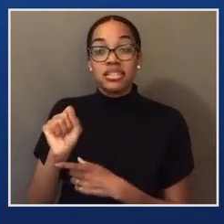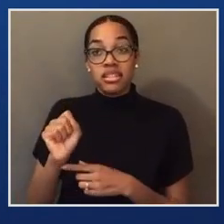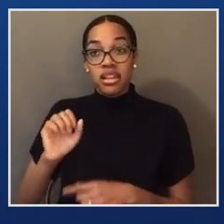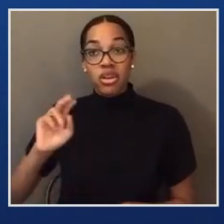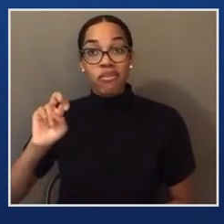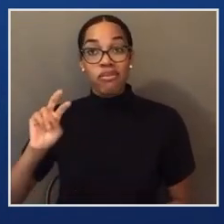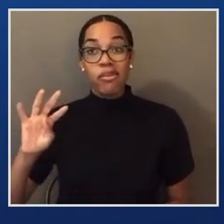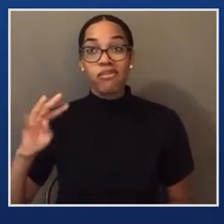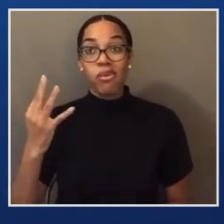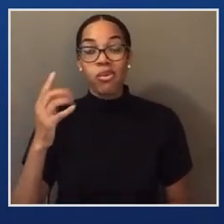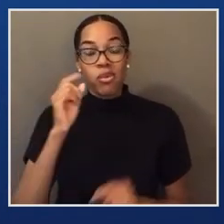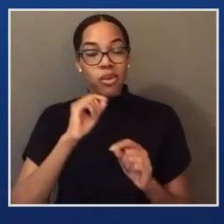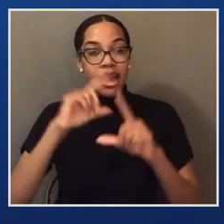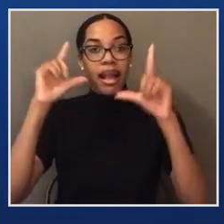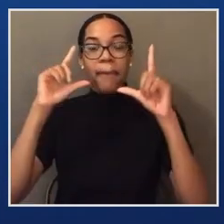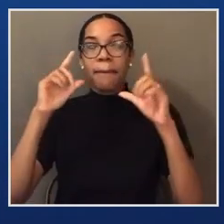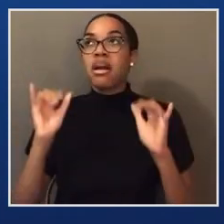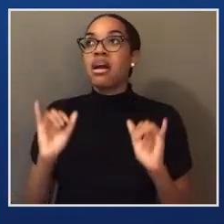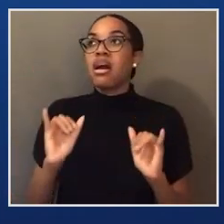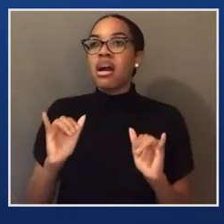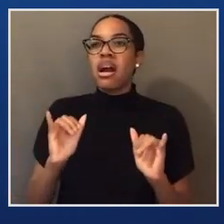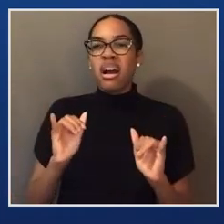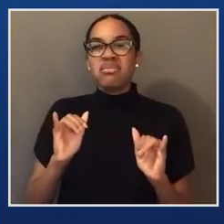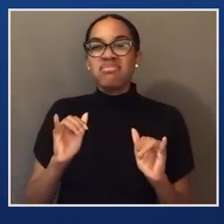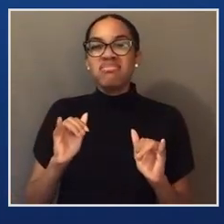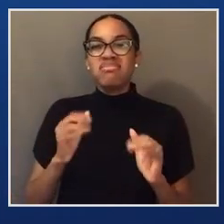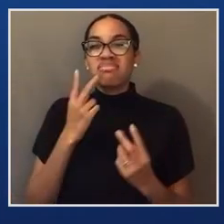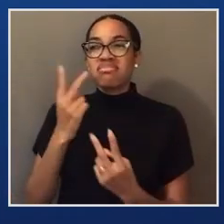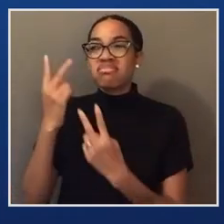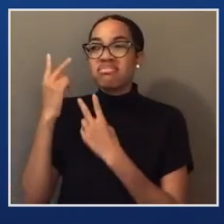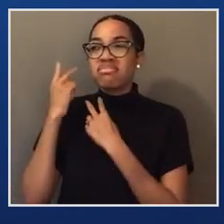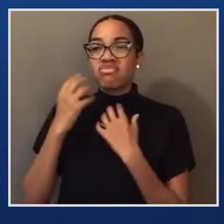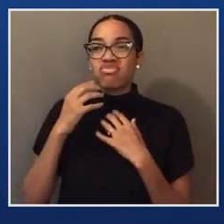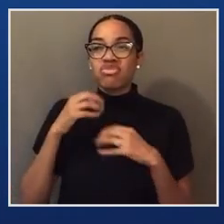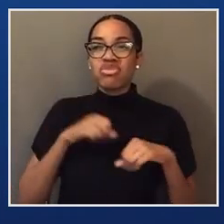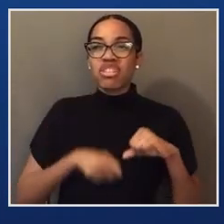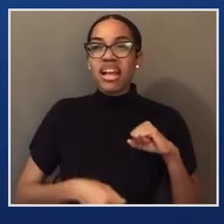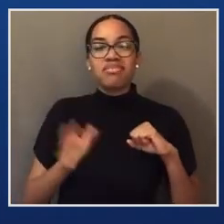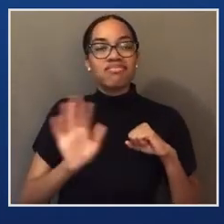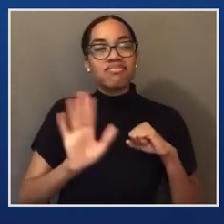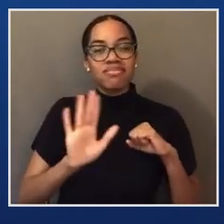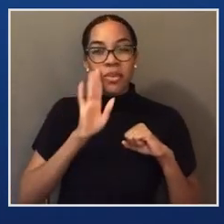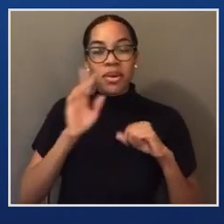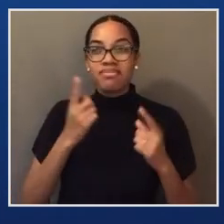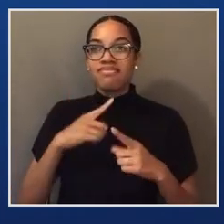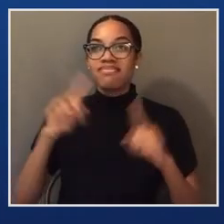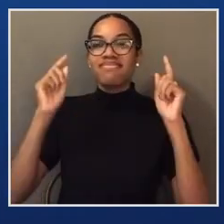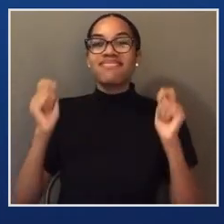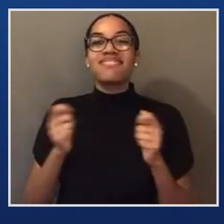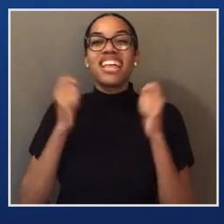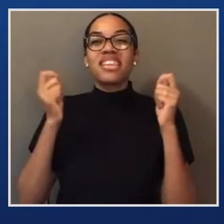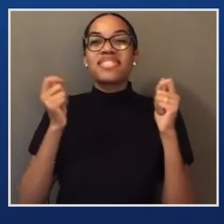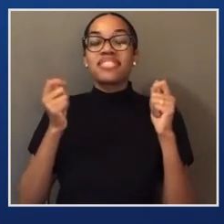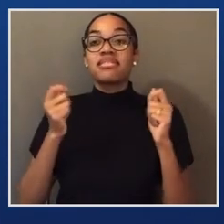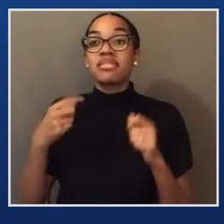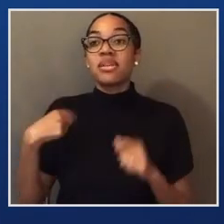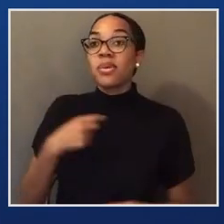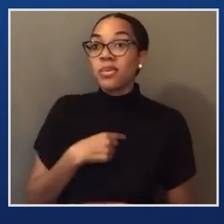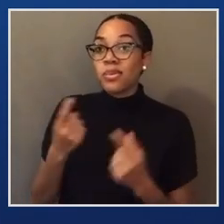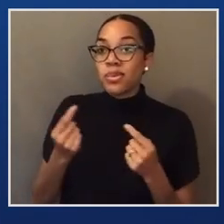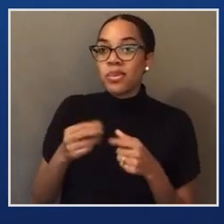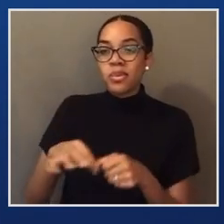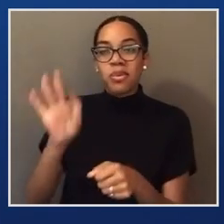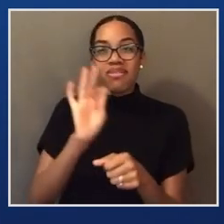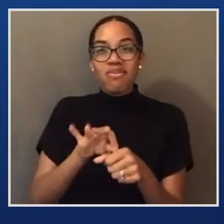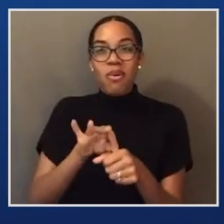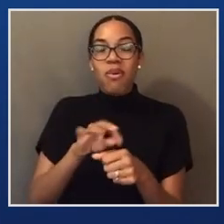now. We're going to step up. We're going to make all of our ancestors proud and deliver a better future for